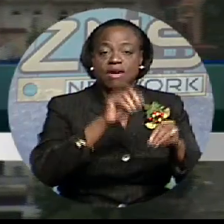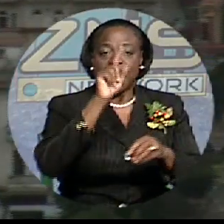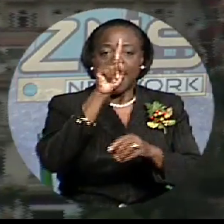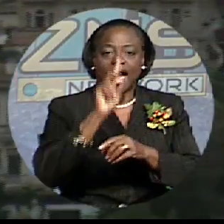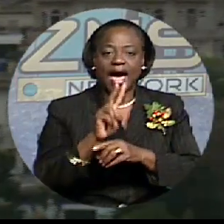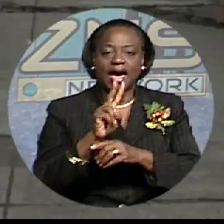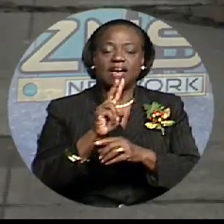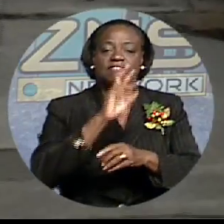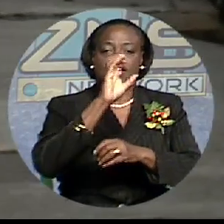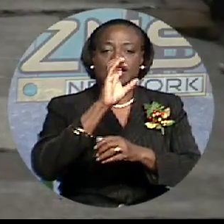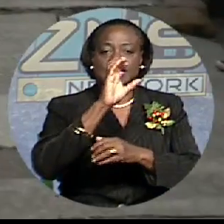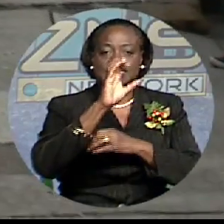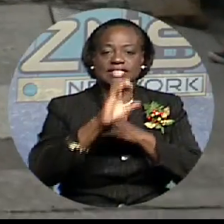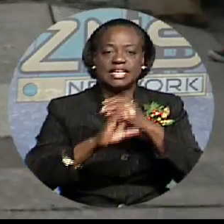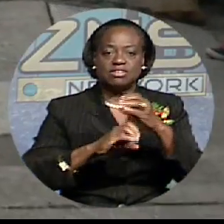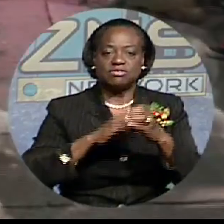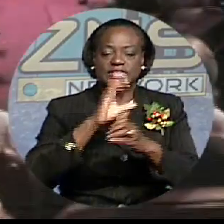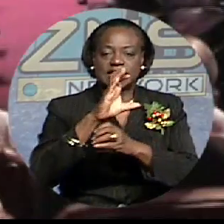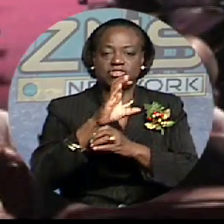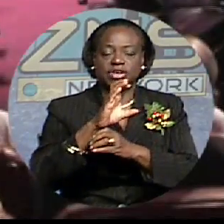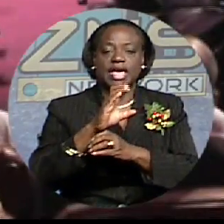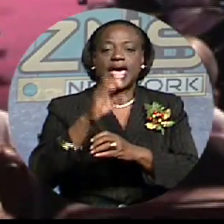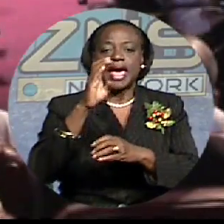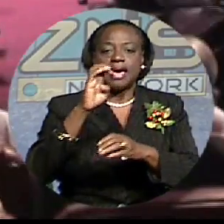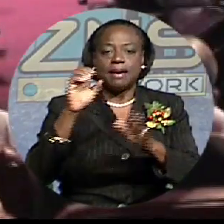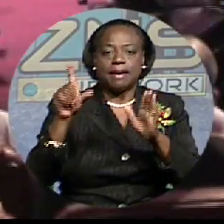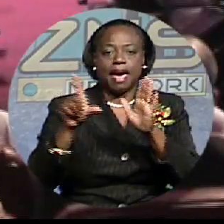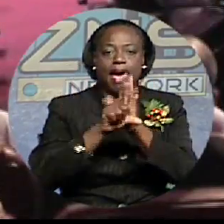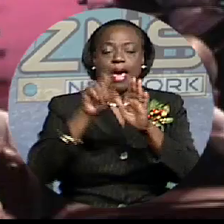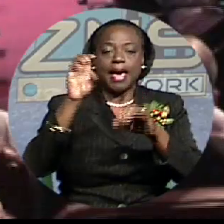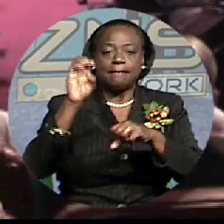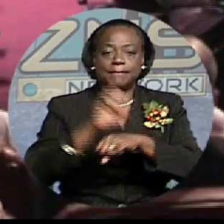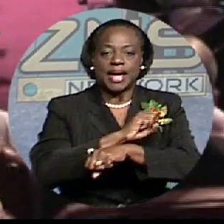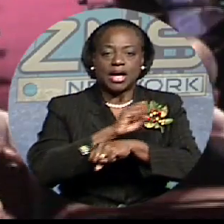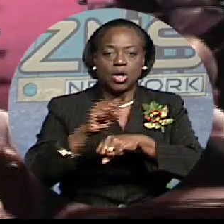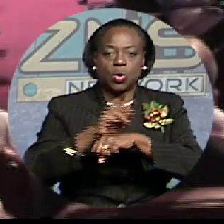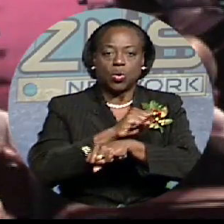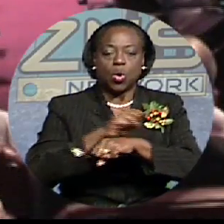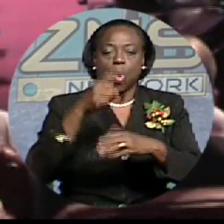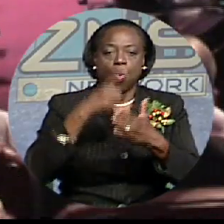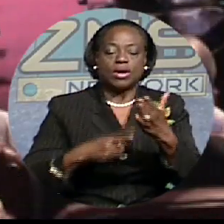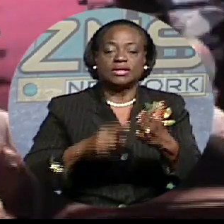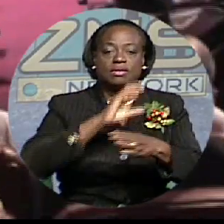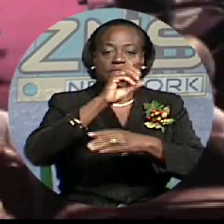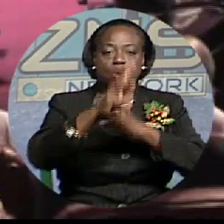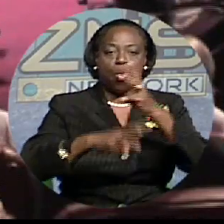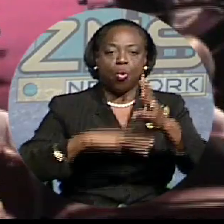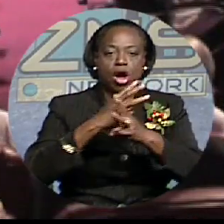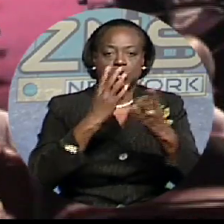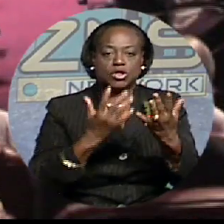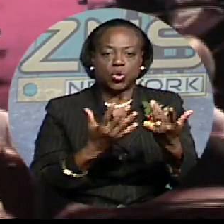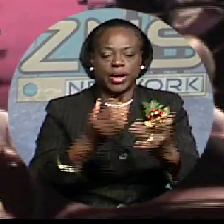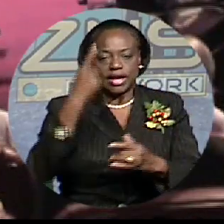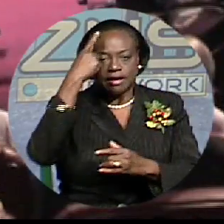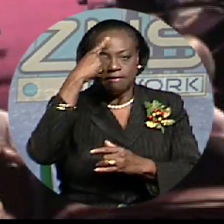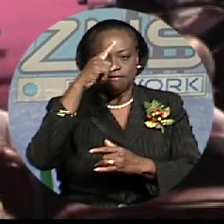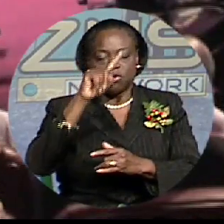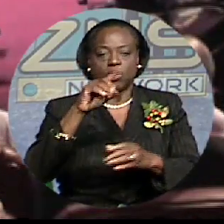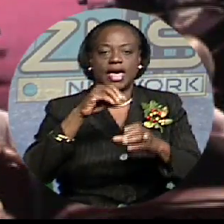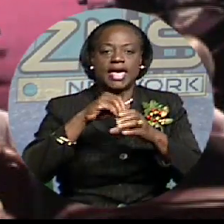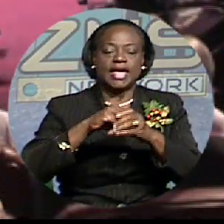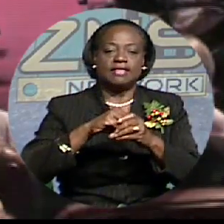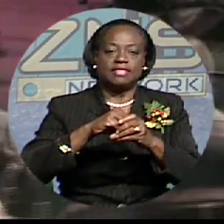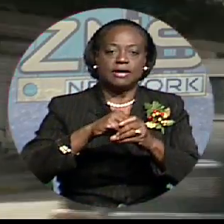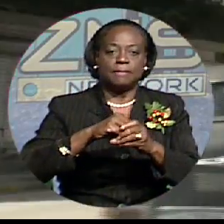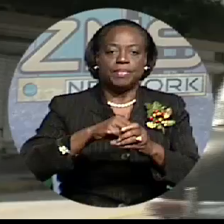beginning trade and diplomatic relations with Cuba. It's what the world has been waiting for, and repeated calls for CARICOM leaders at the recent CARICOM-Cuba summit